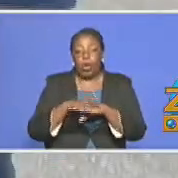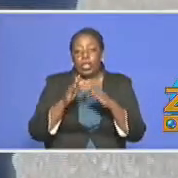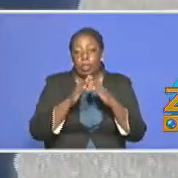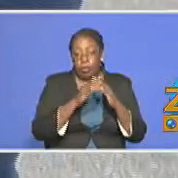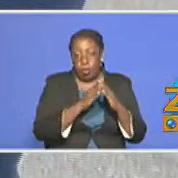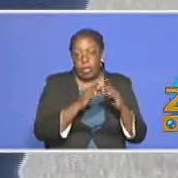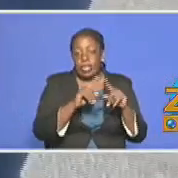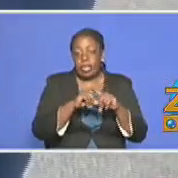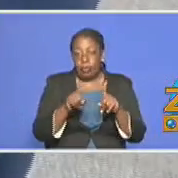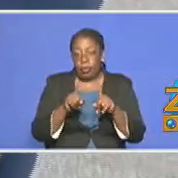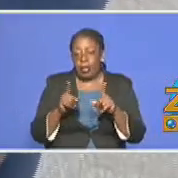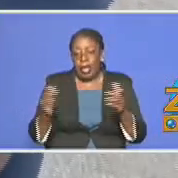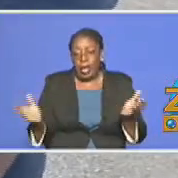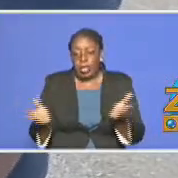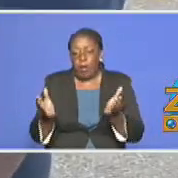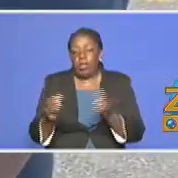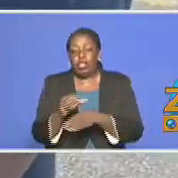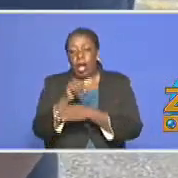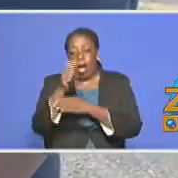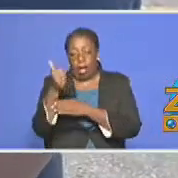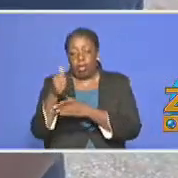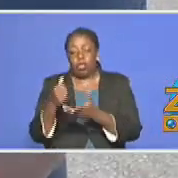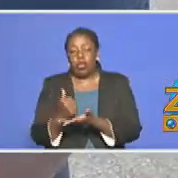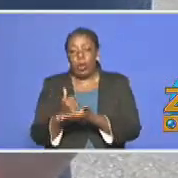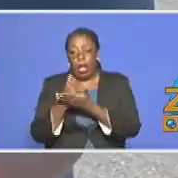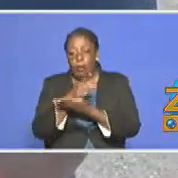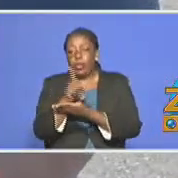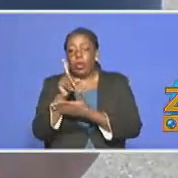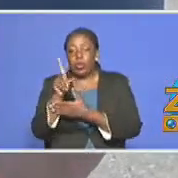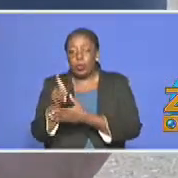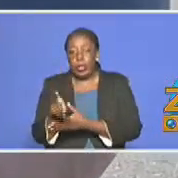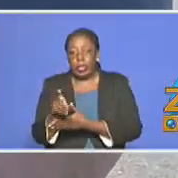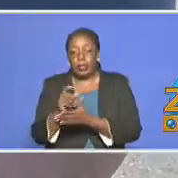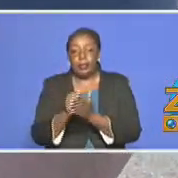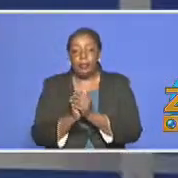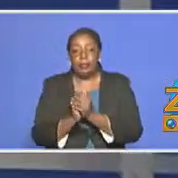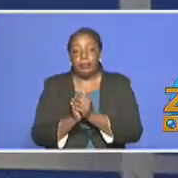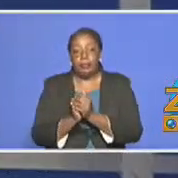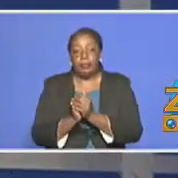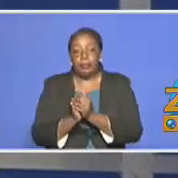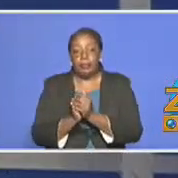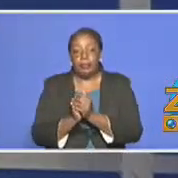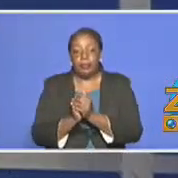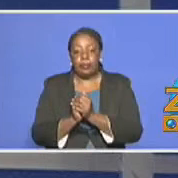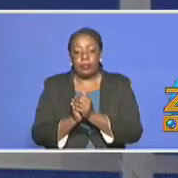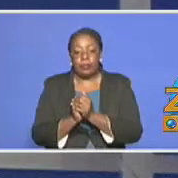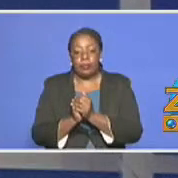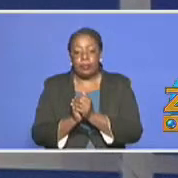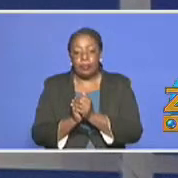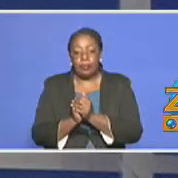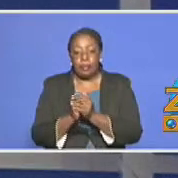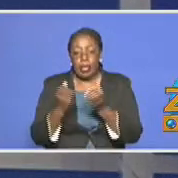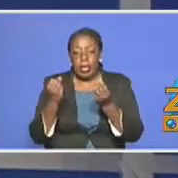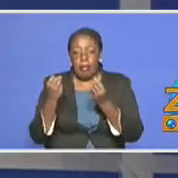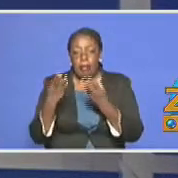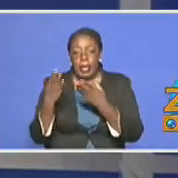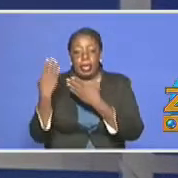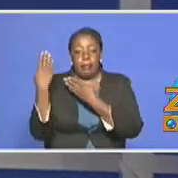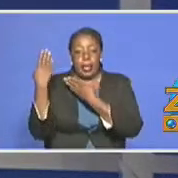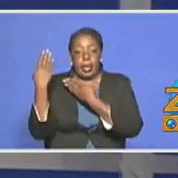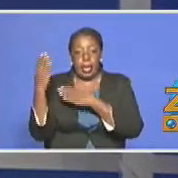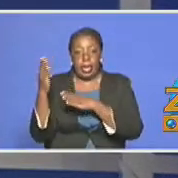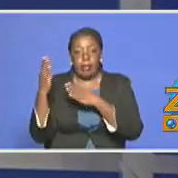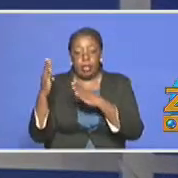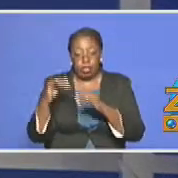and inspire others to reach out and help those in need. It's a delicacy many Bahamians tend